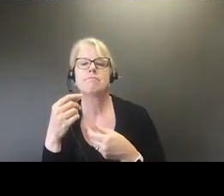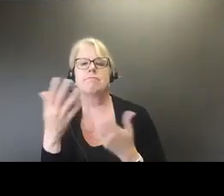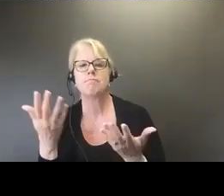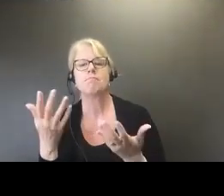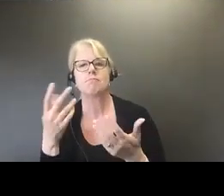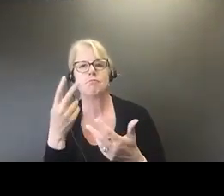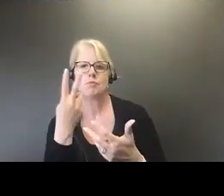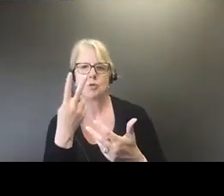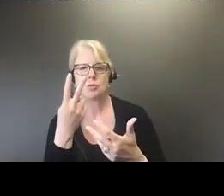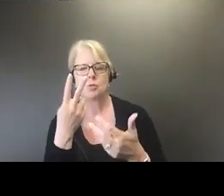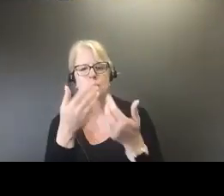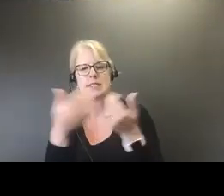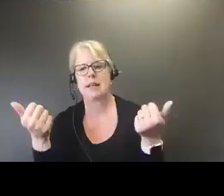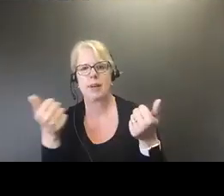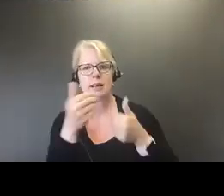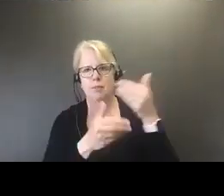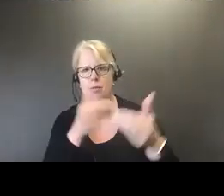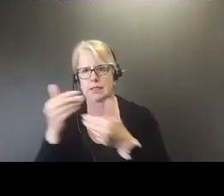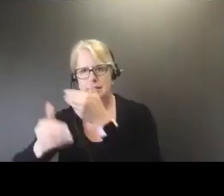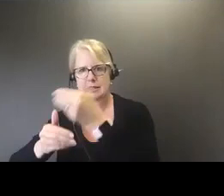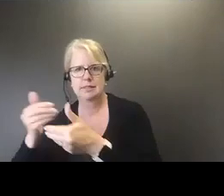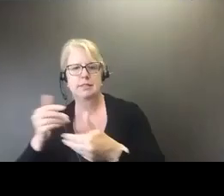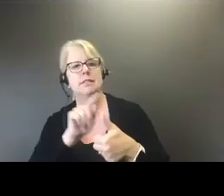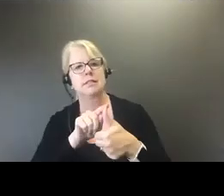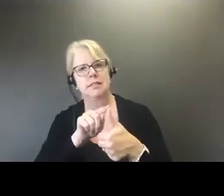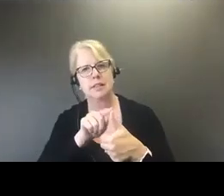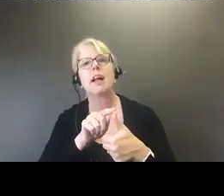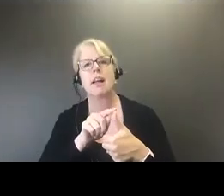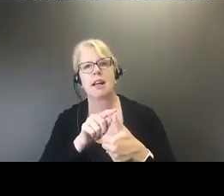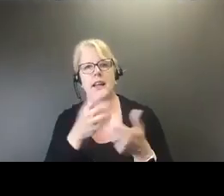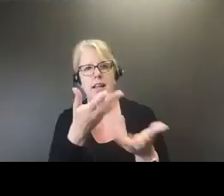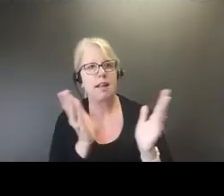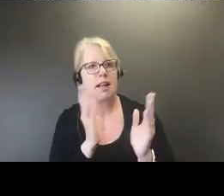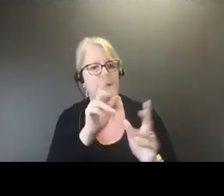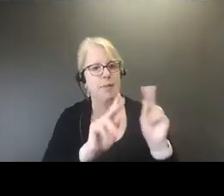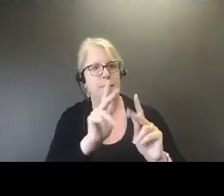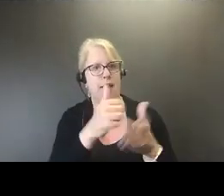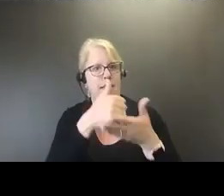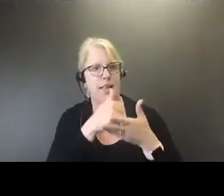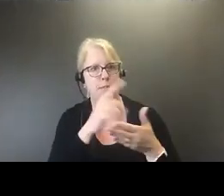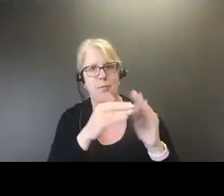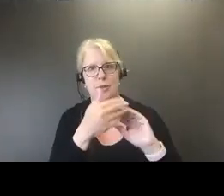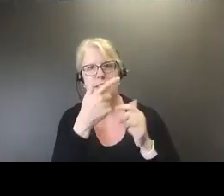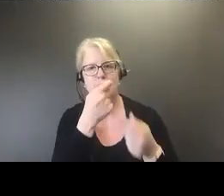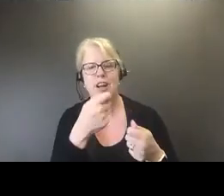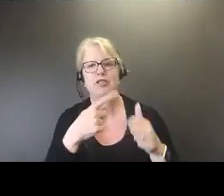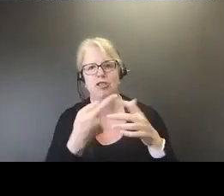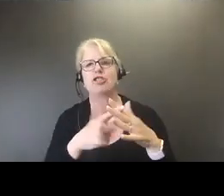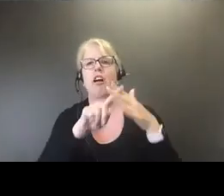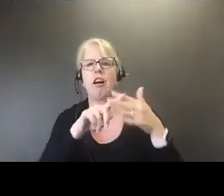two separate processes. One, with the help of the existing community of interest, we've started to